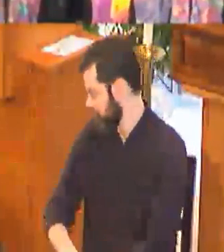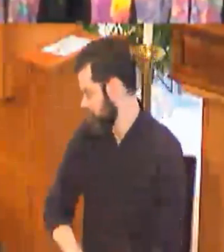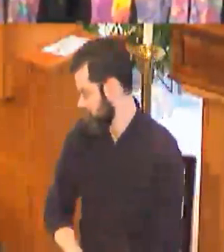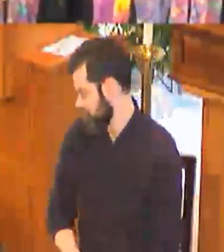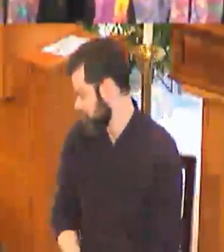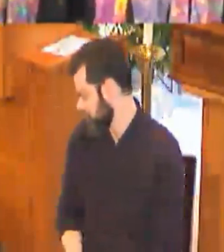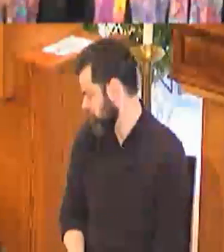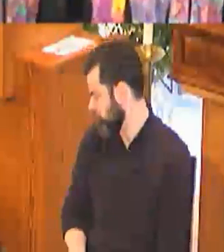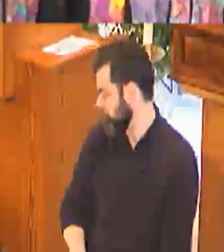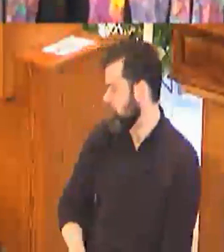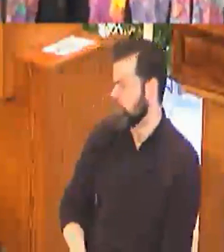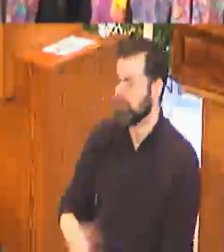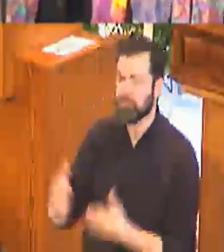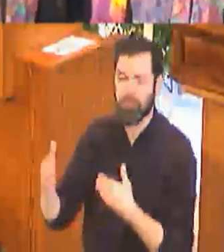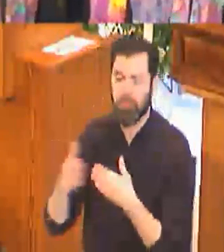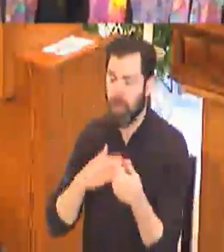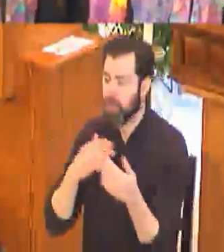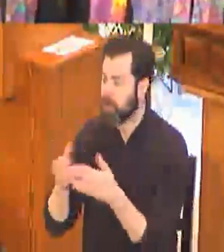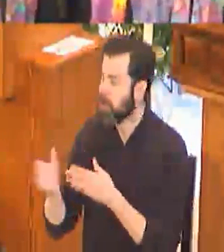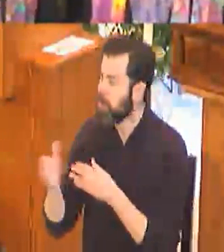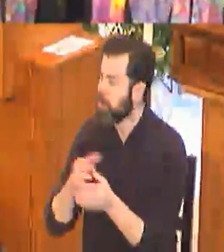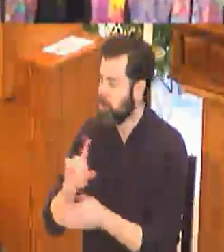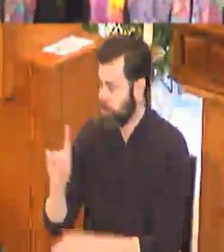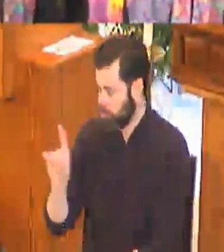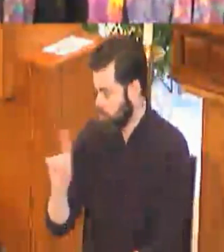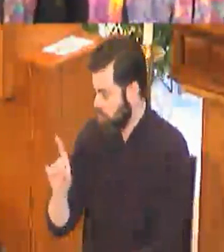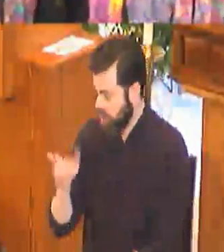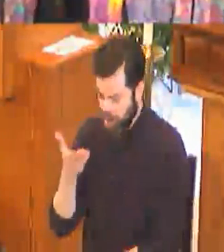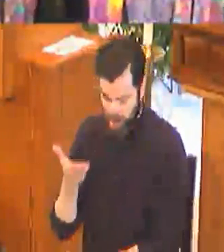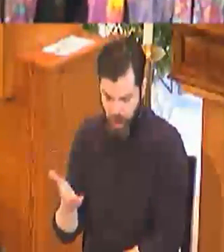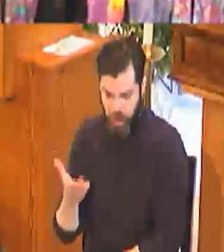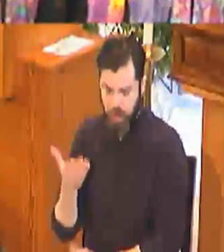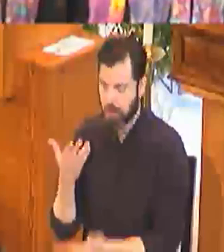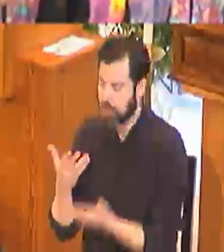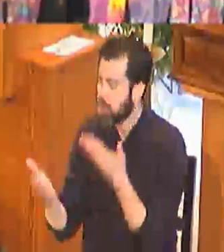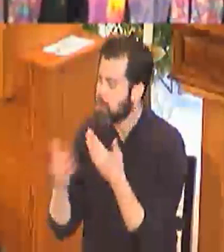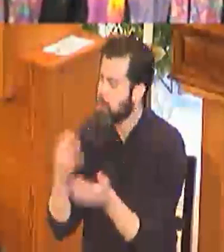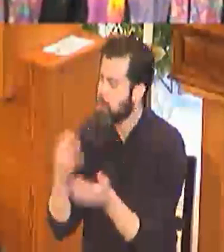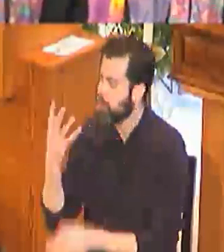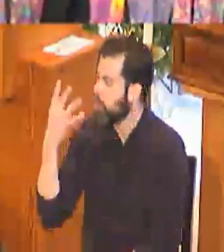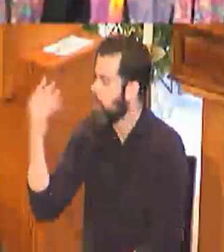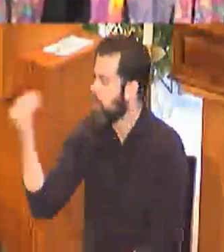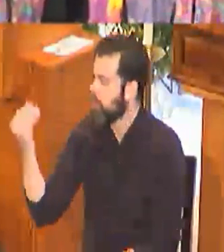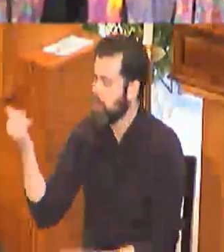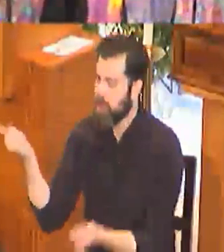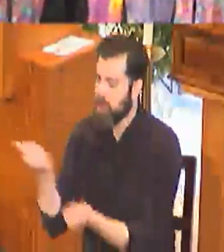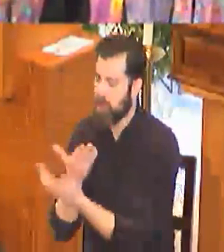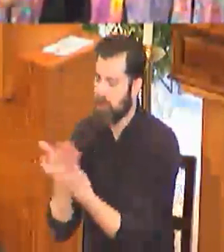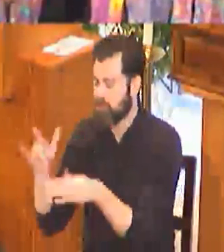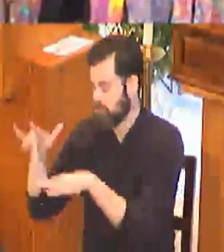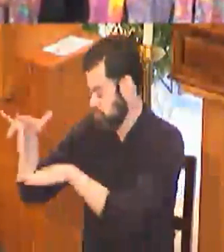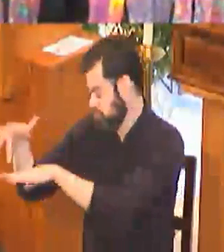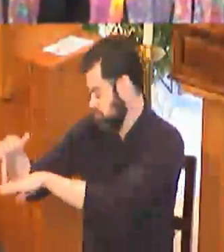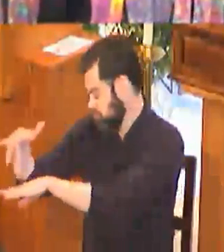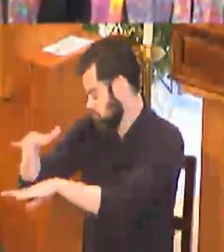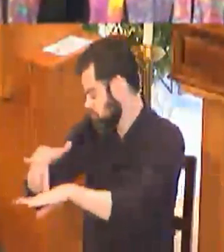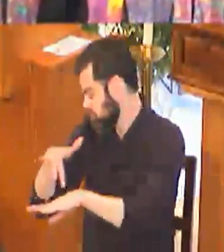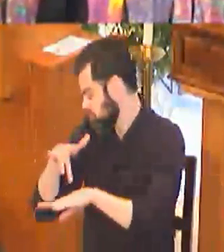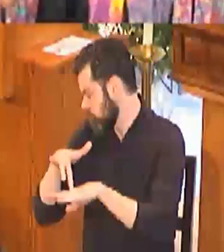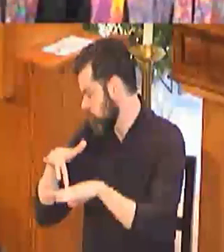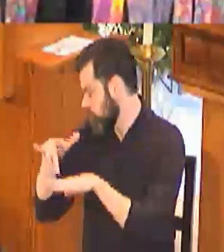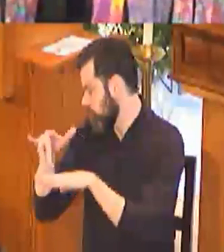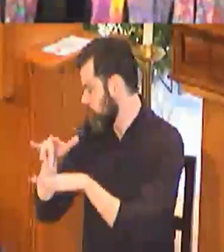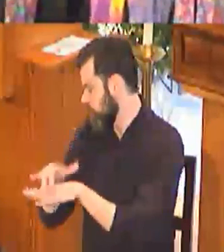Abraham. Wherever. Wherever you are, whatever you touch. Whatever you touch is anointed. You